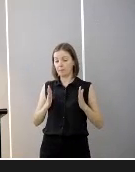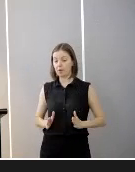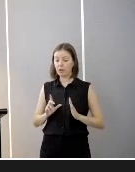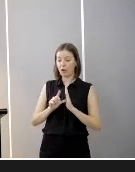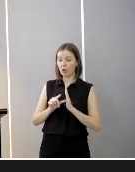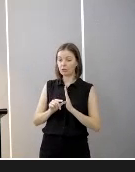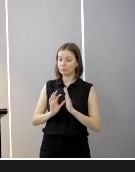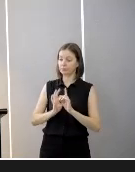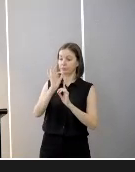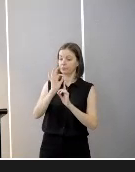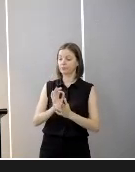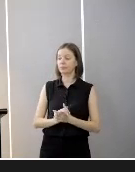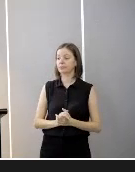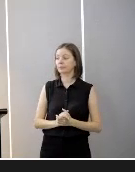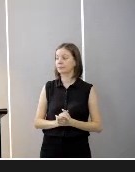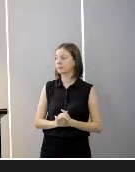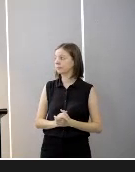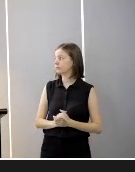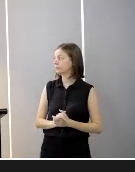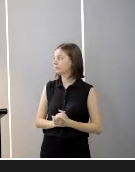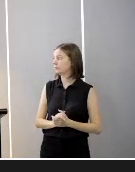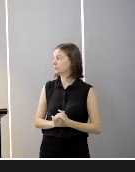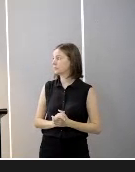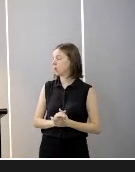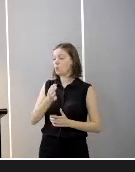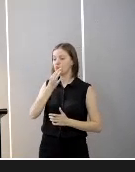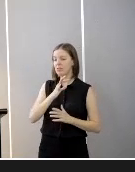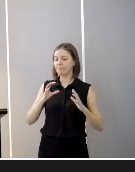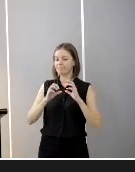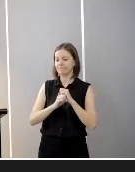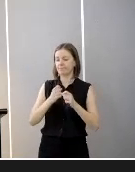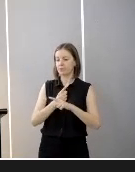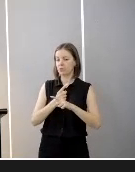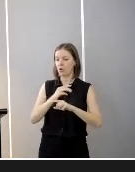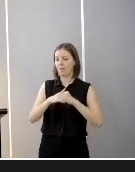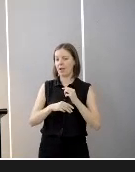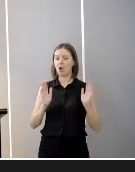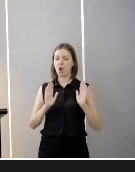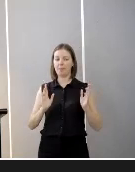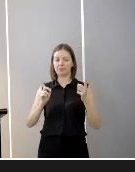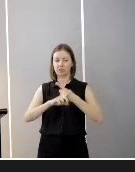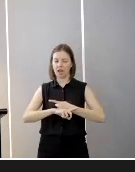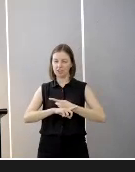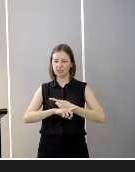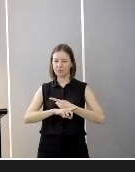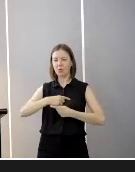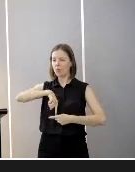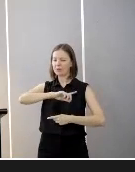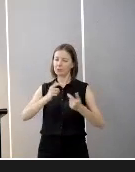slide, please. So I'm going to talk really briefly about climate change. We don't do a whole lot of work in this area,